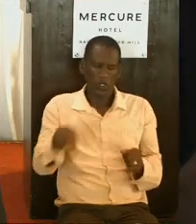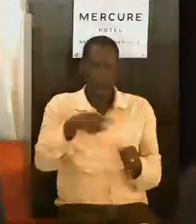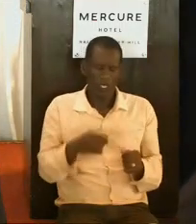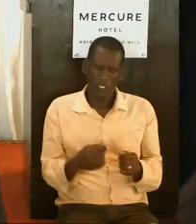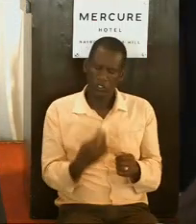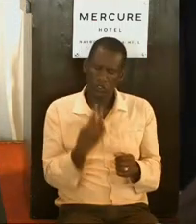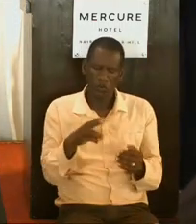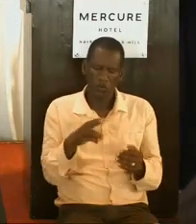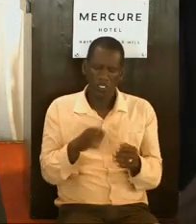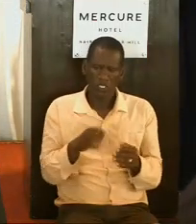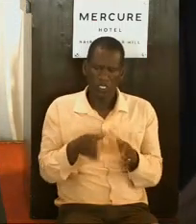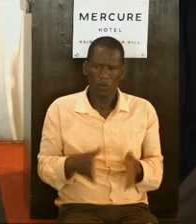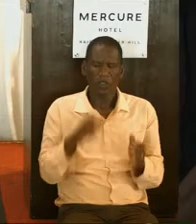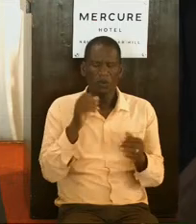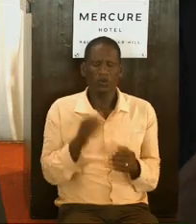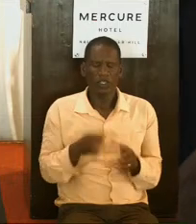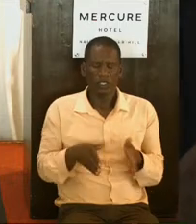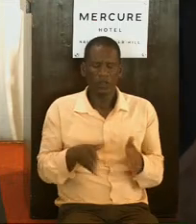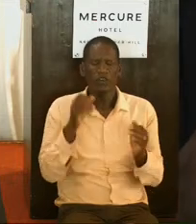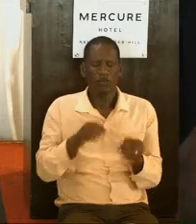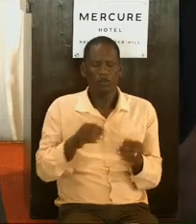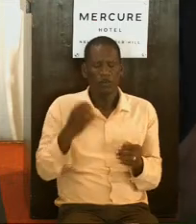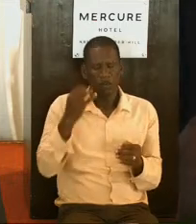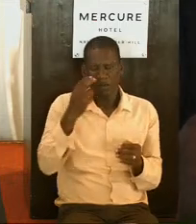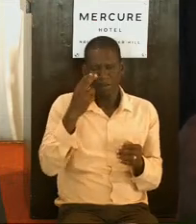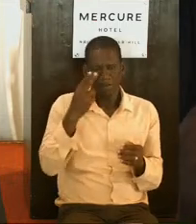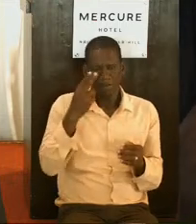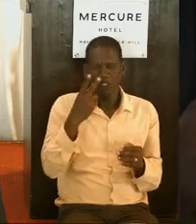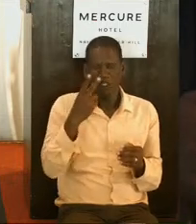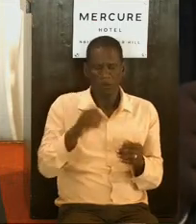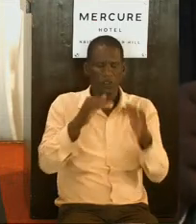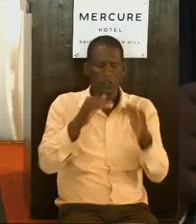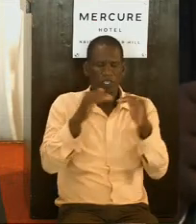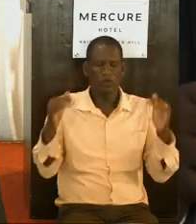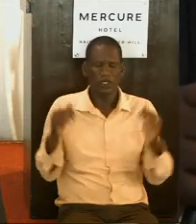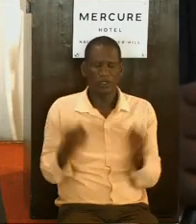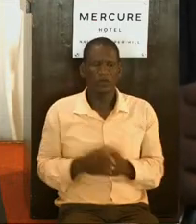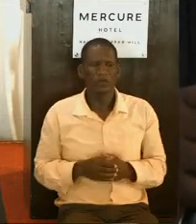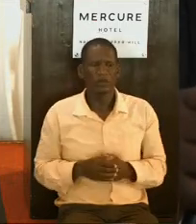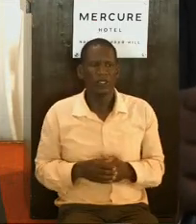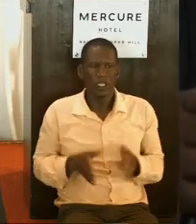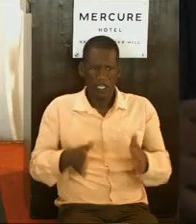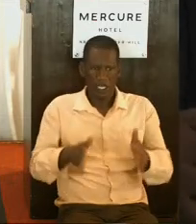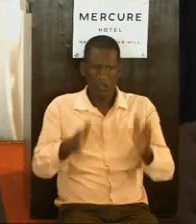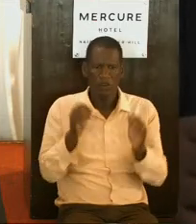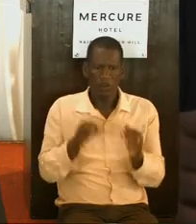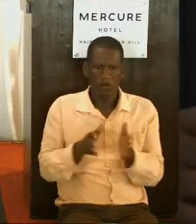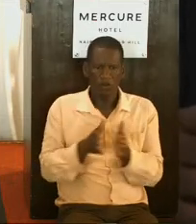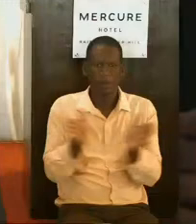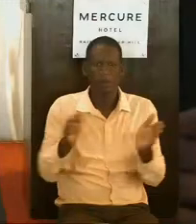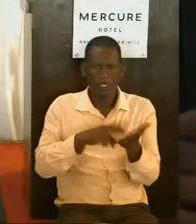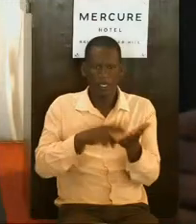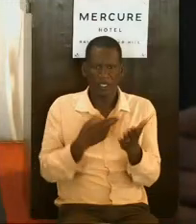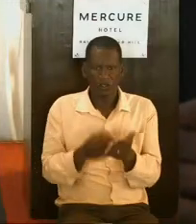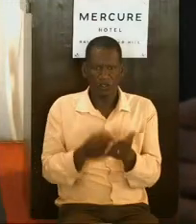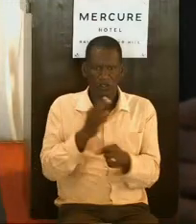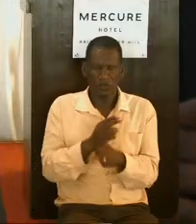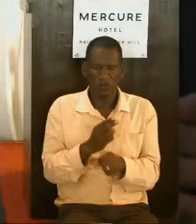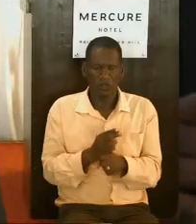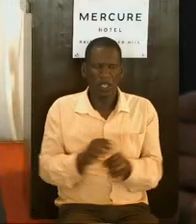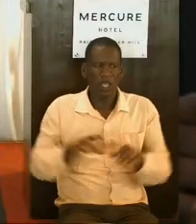cited was in terms of perception on equity in terms of public resource use